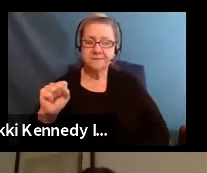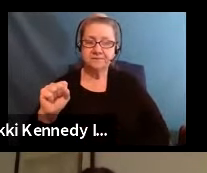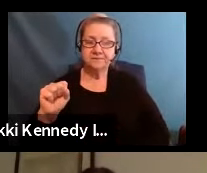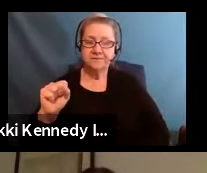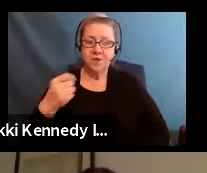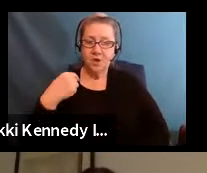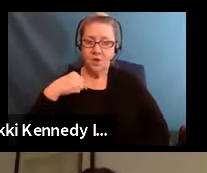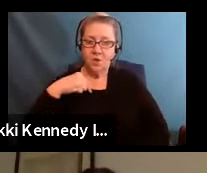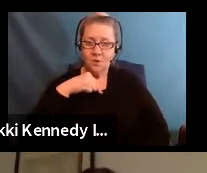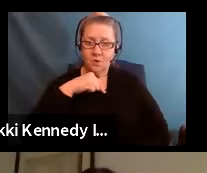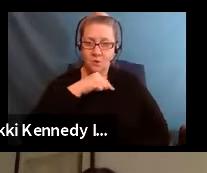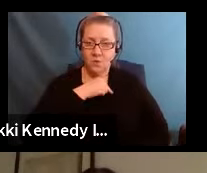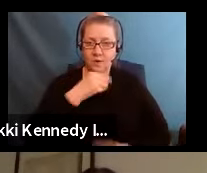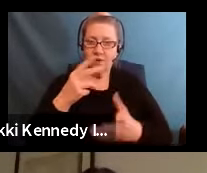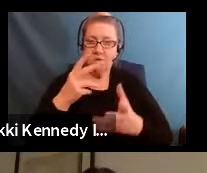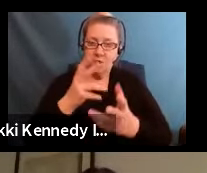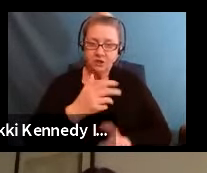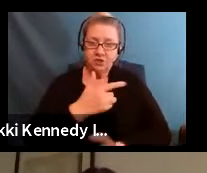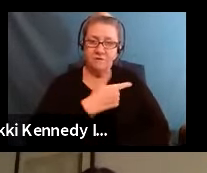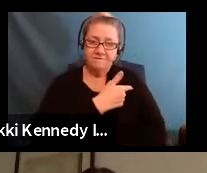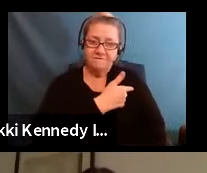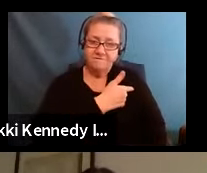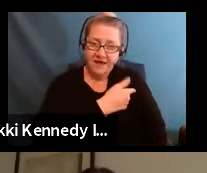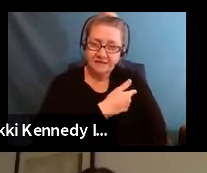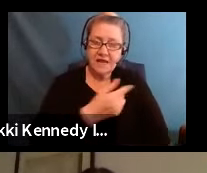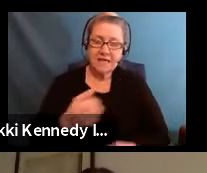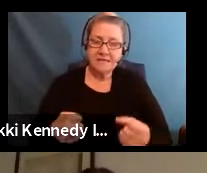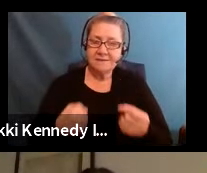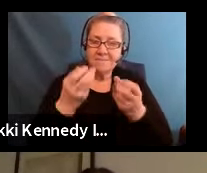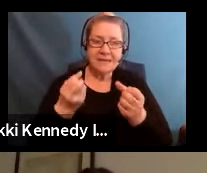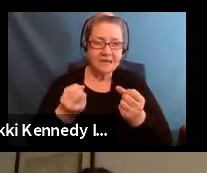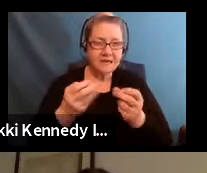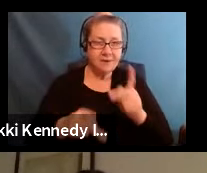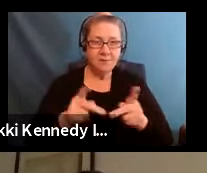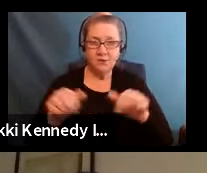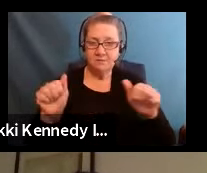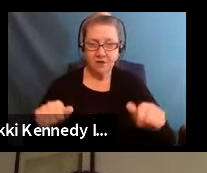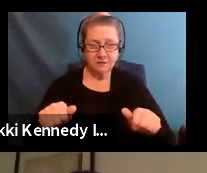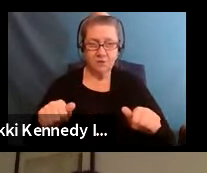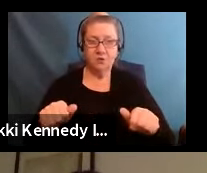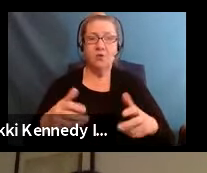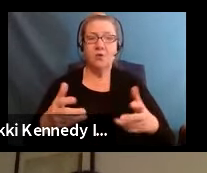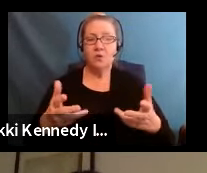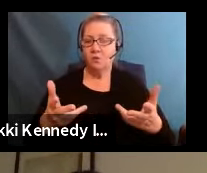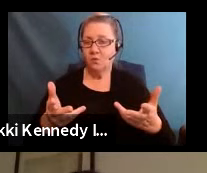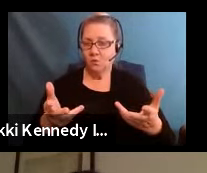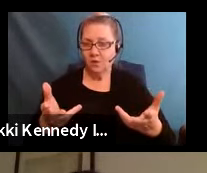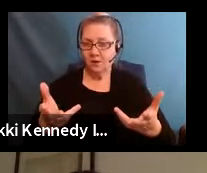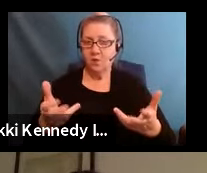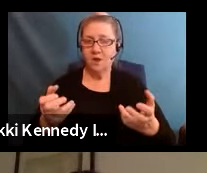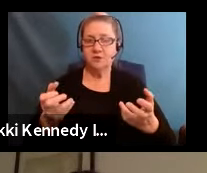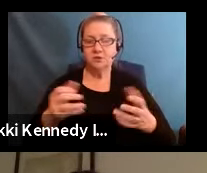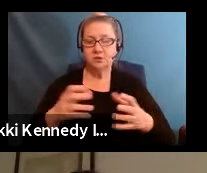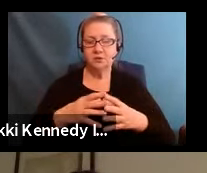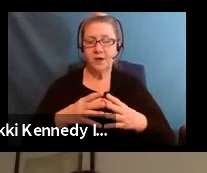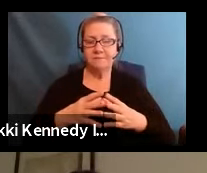we want to vaccinate as many people as possible. We want to, and